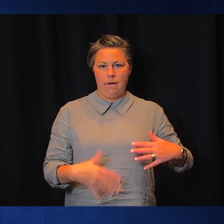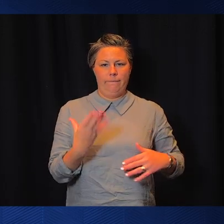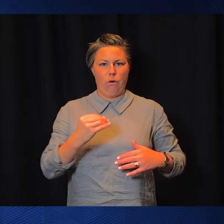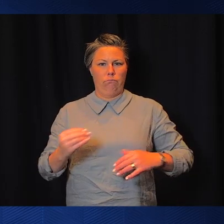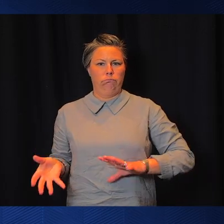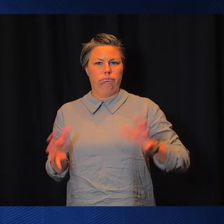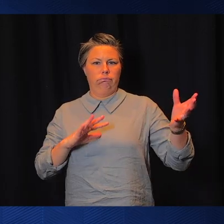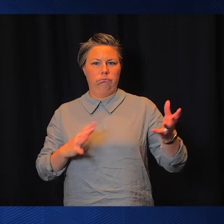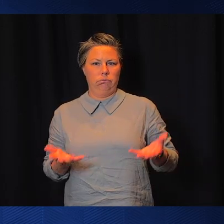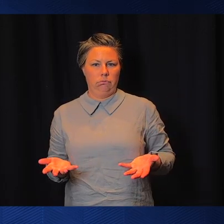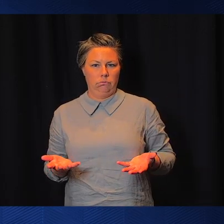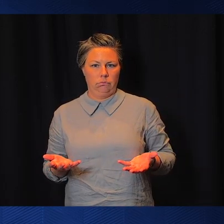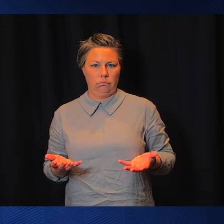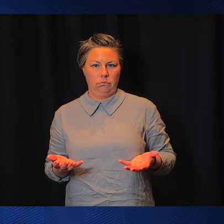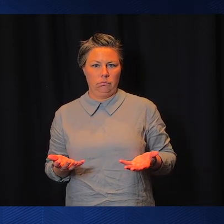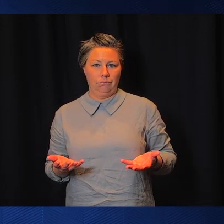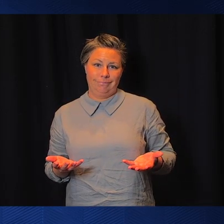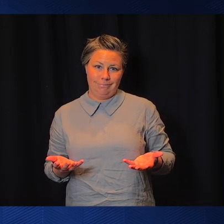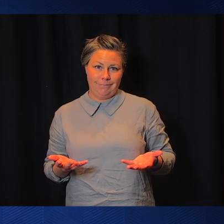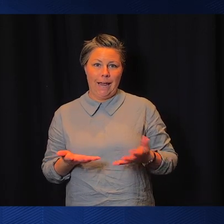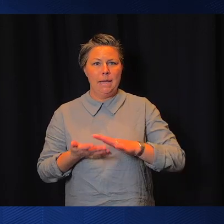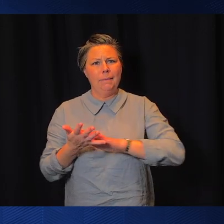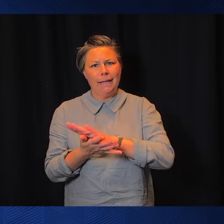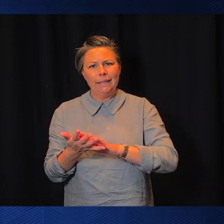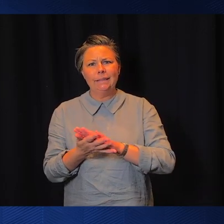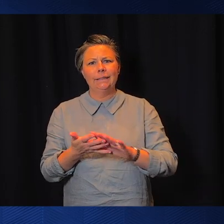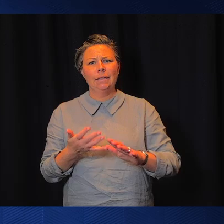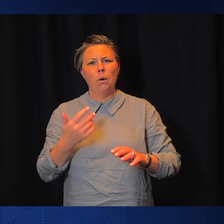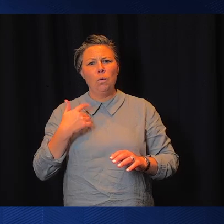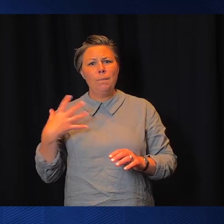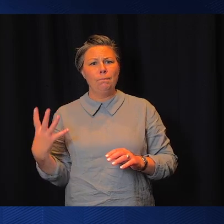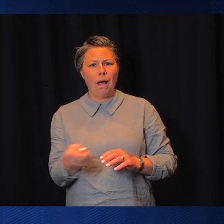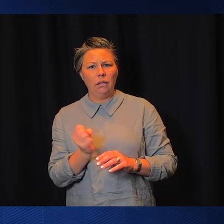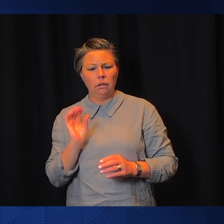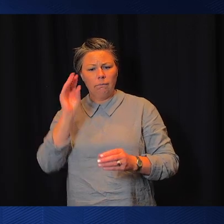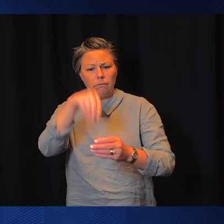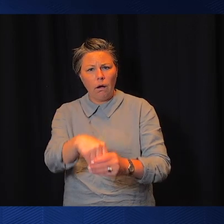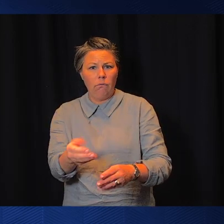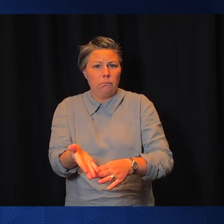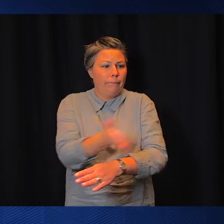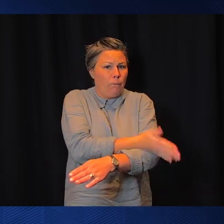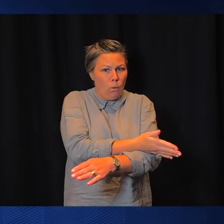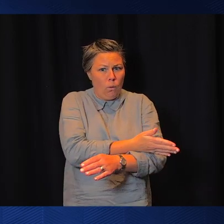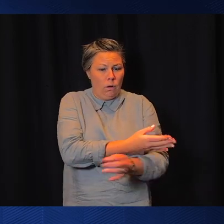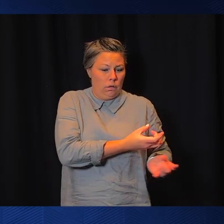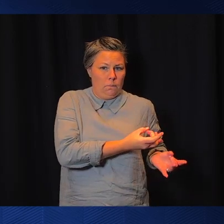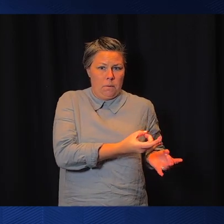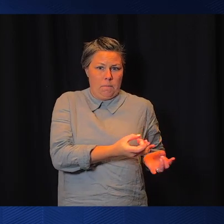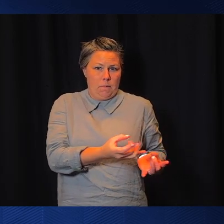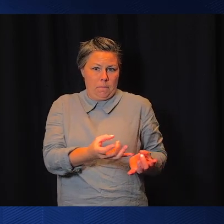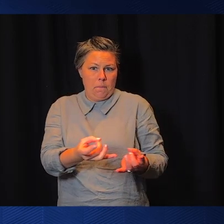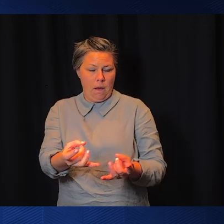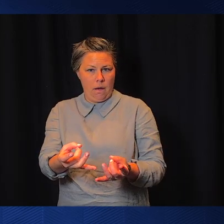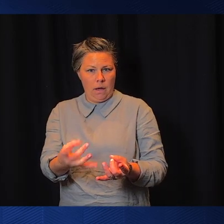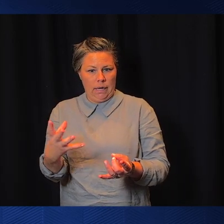disasters, which means we must involve in disaster preparedness activities.